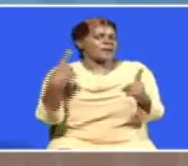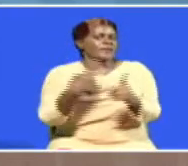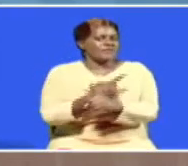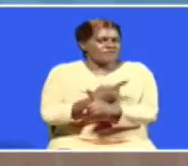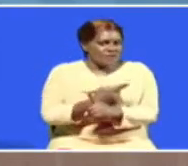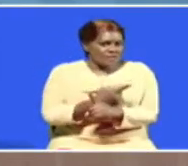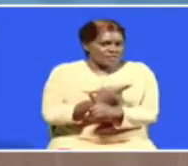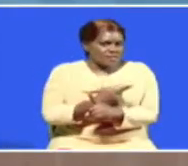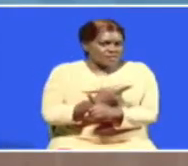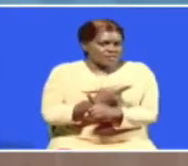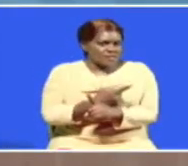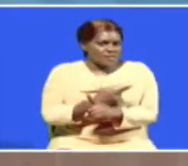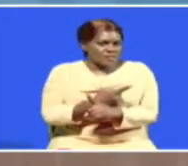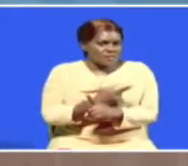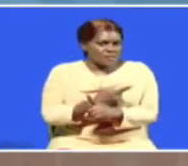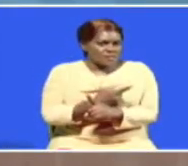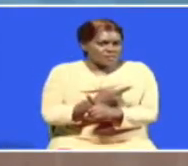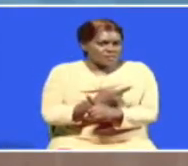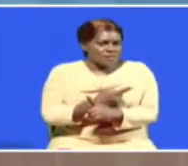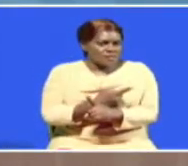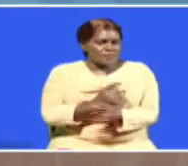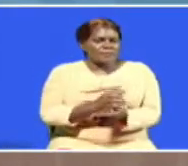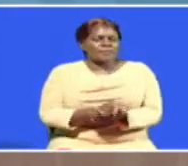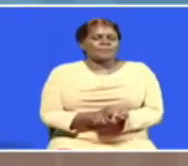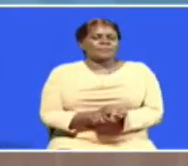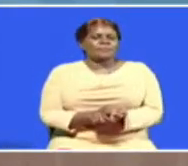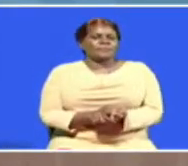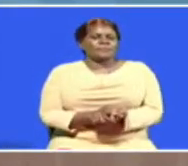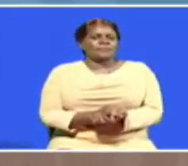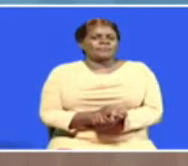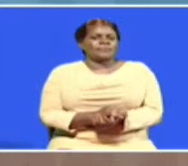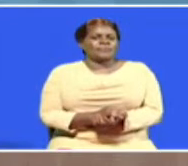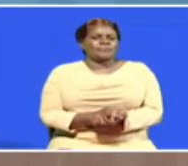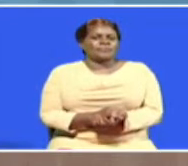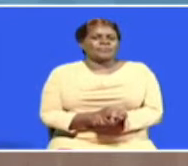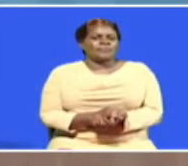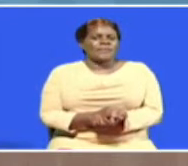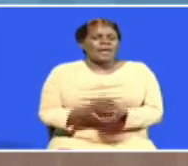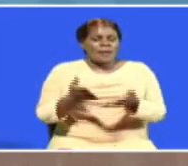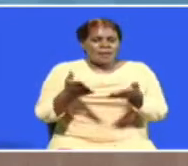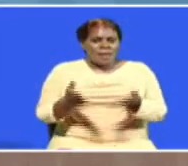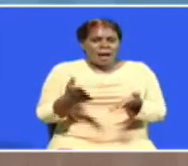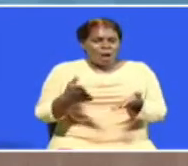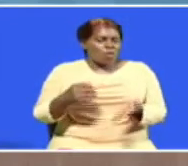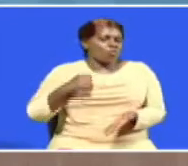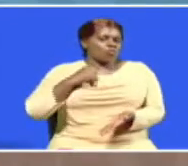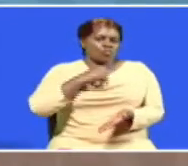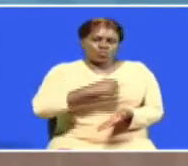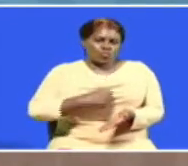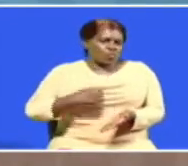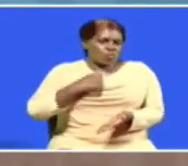Kiago Hezekiah in place of the image of Evans Kiago Macquarie. We take this opportunity to